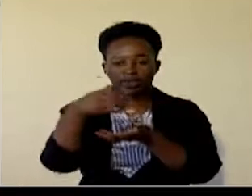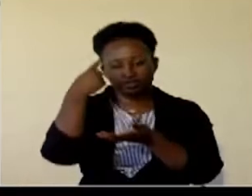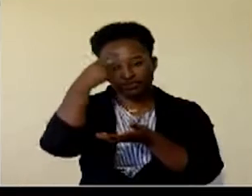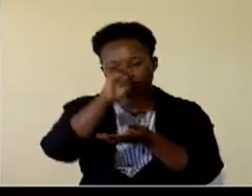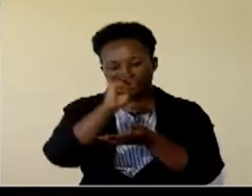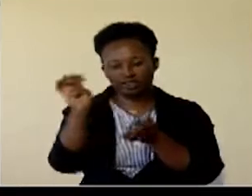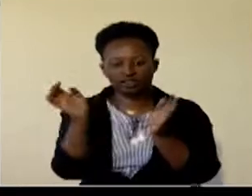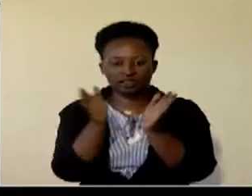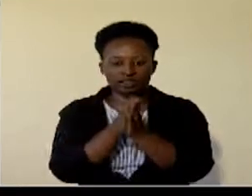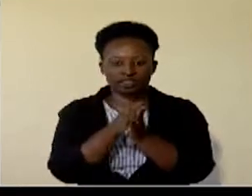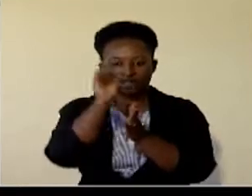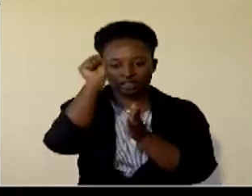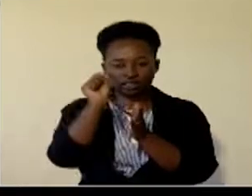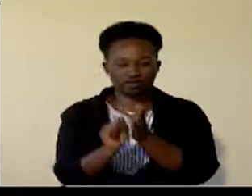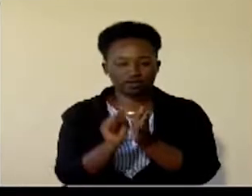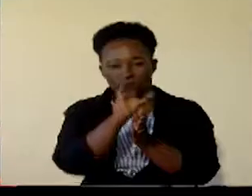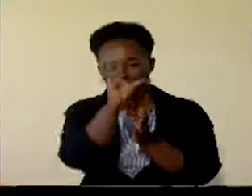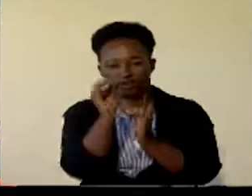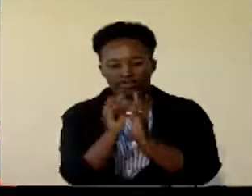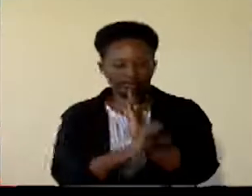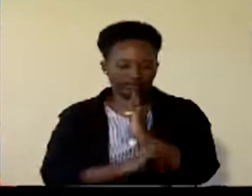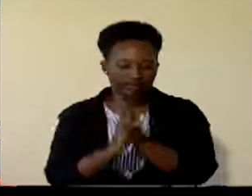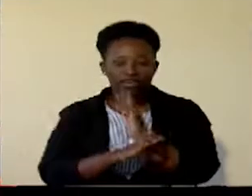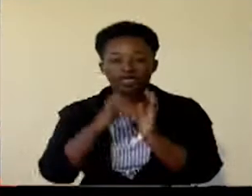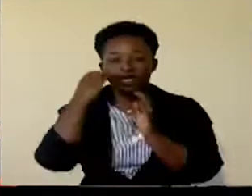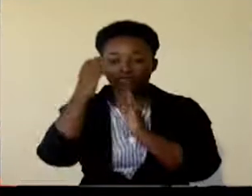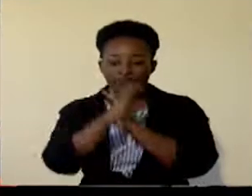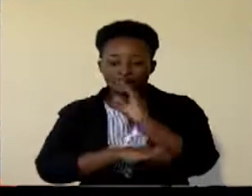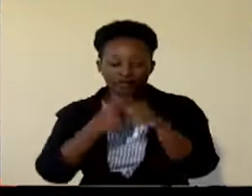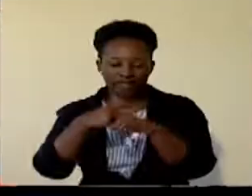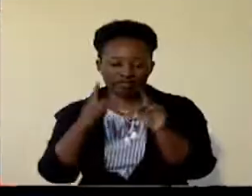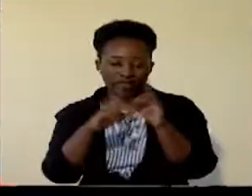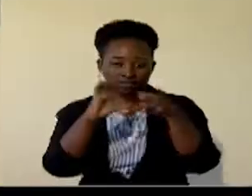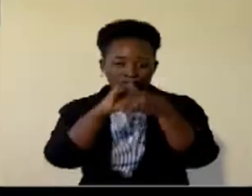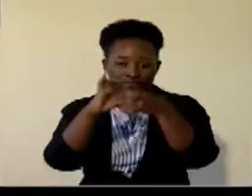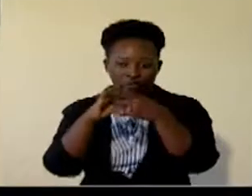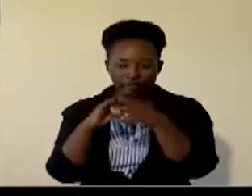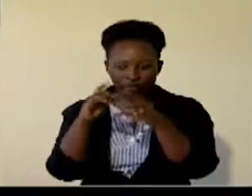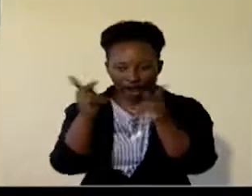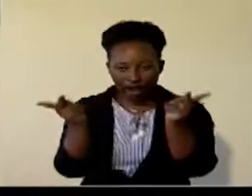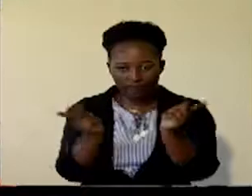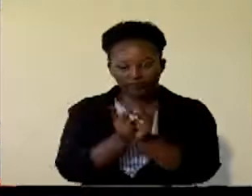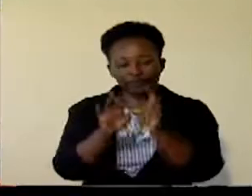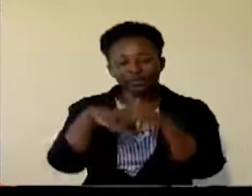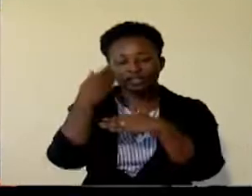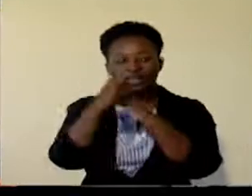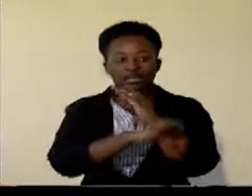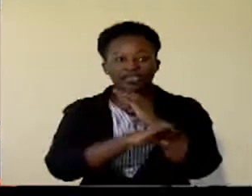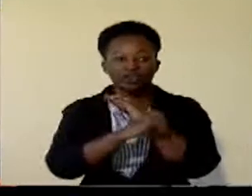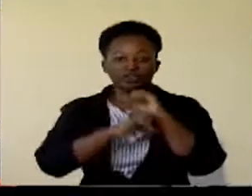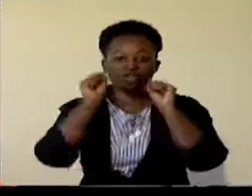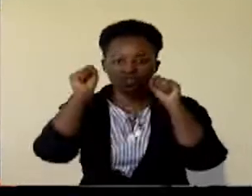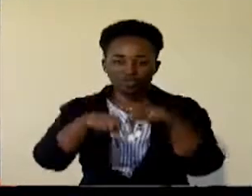trading with different countries, with other countries in a given region, now a country will be able to